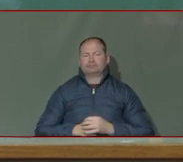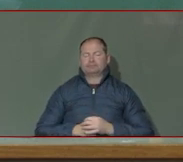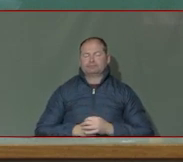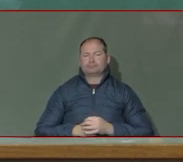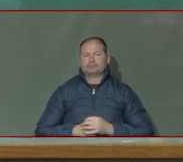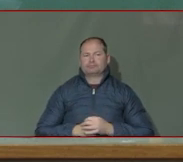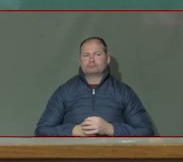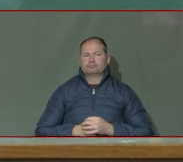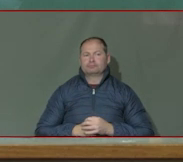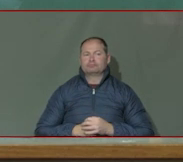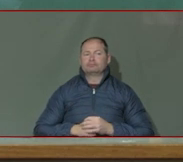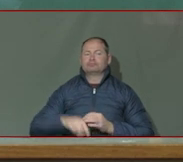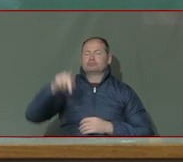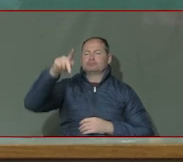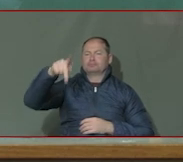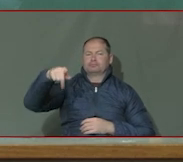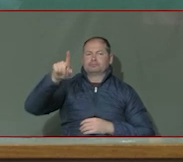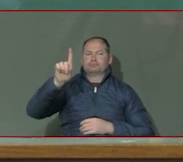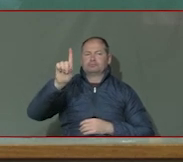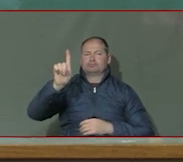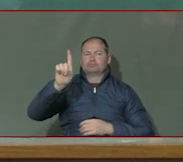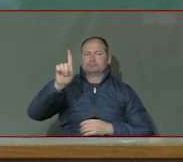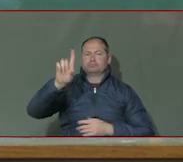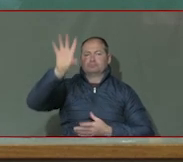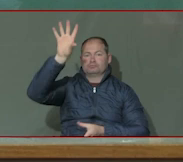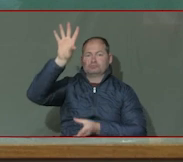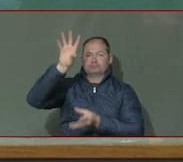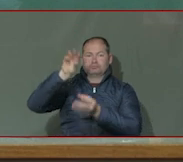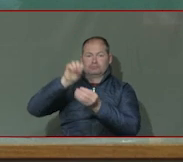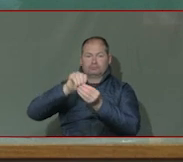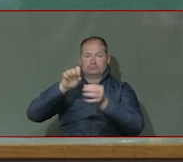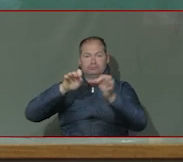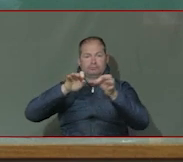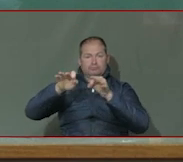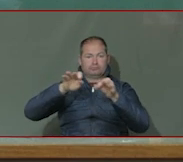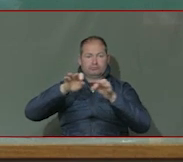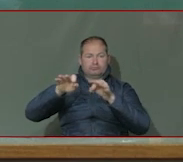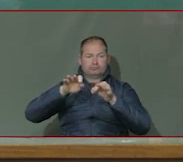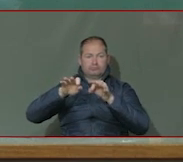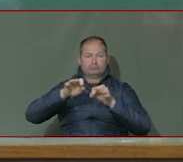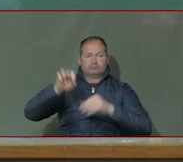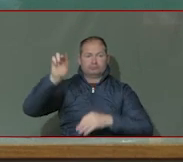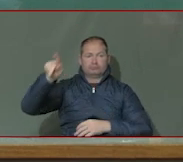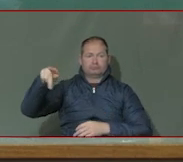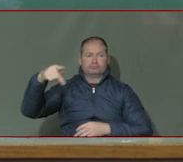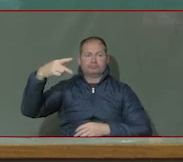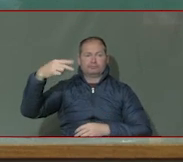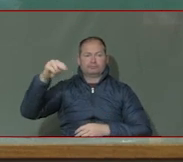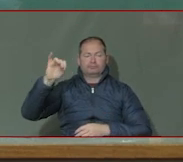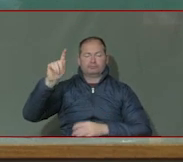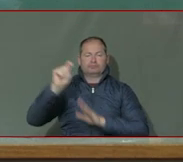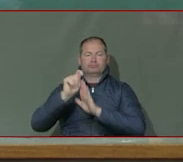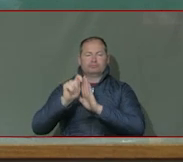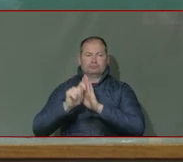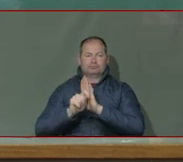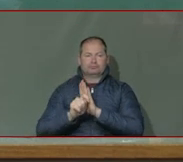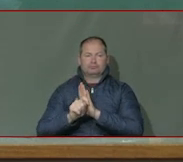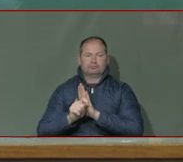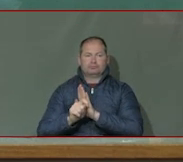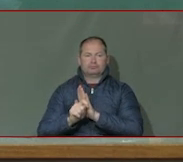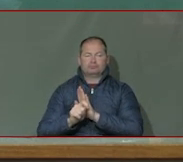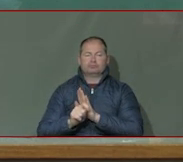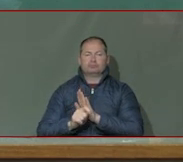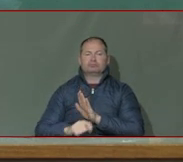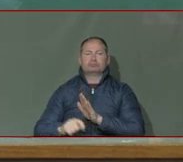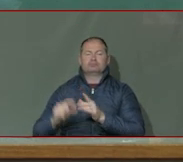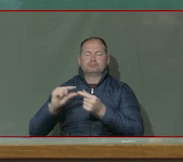I say P1, I summarize it for the marker, the phenotype, and I must summarize for the marker, the